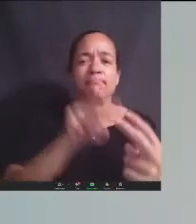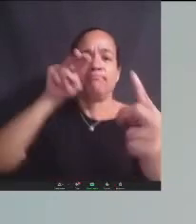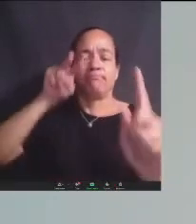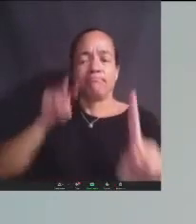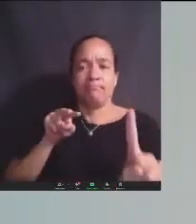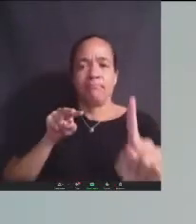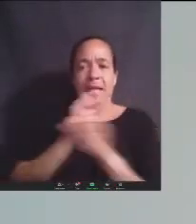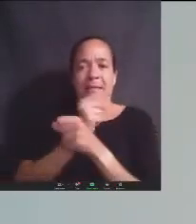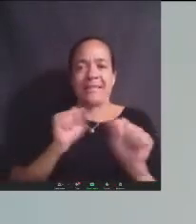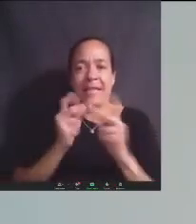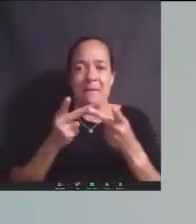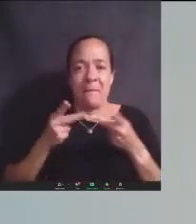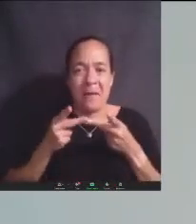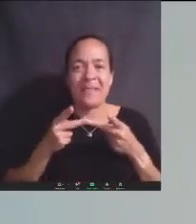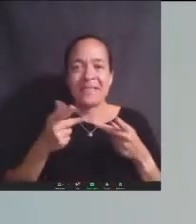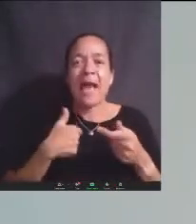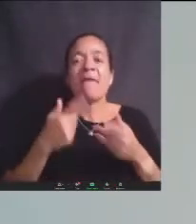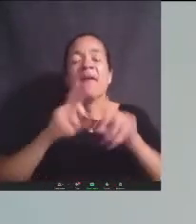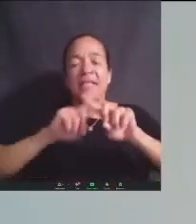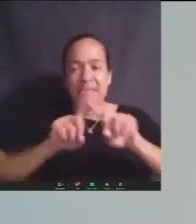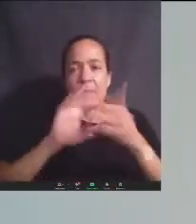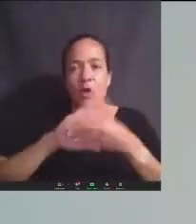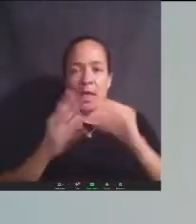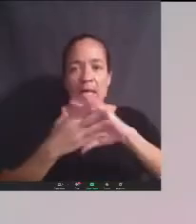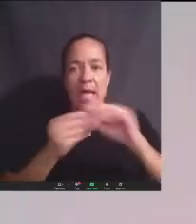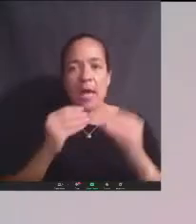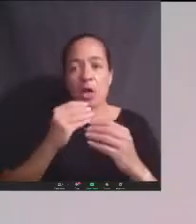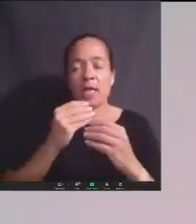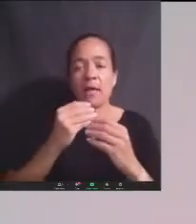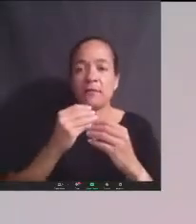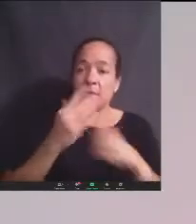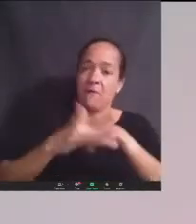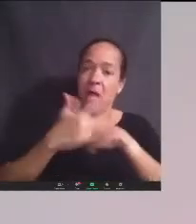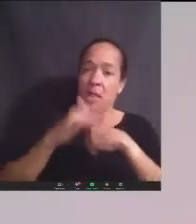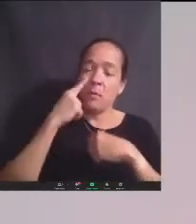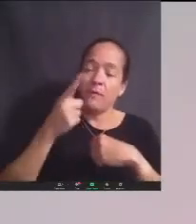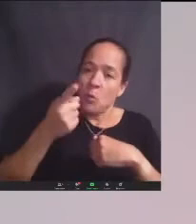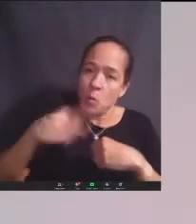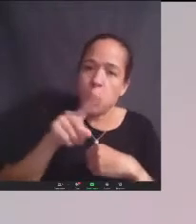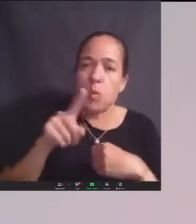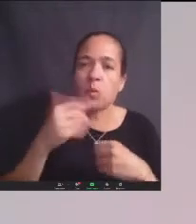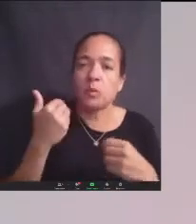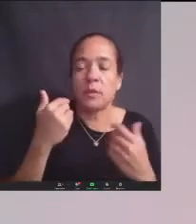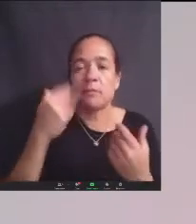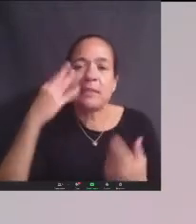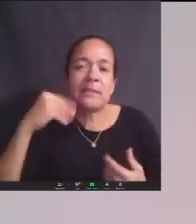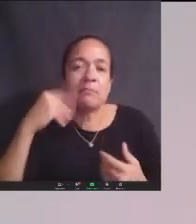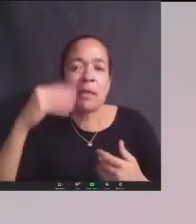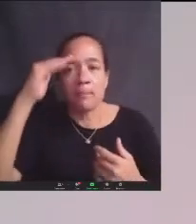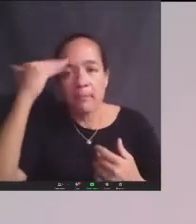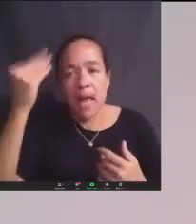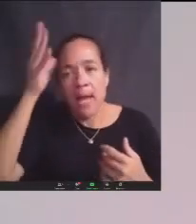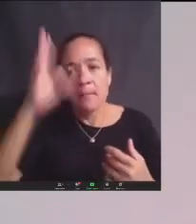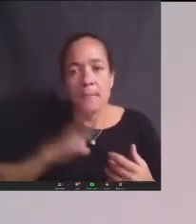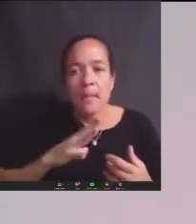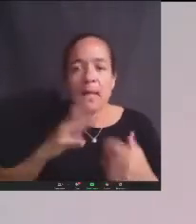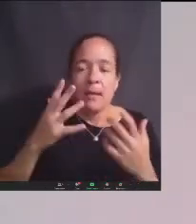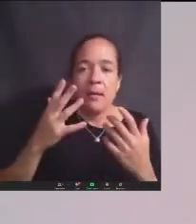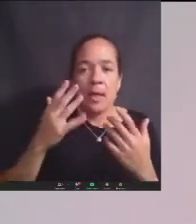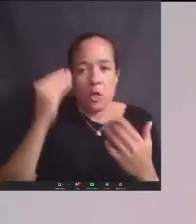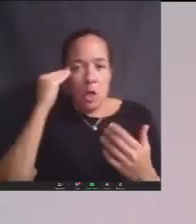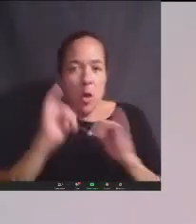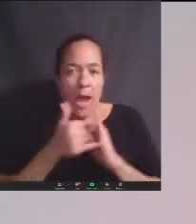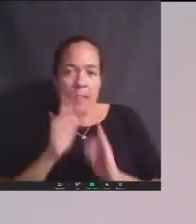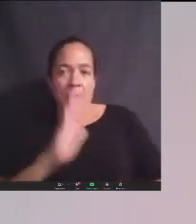available to you about what it is to be a Black man in America. Well, I encourage all of our viewers to purchase the book. You